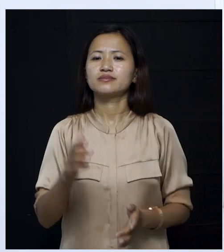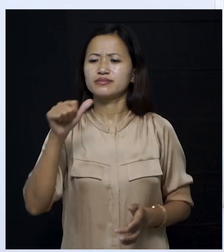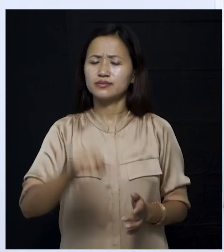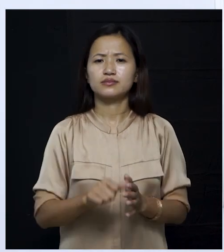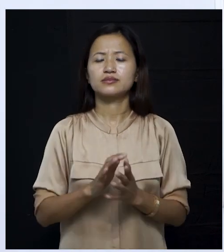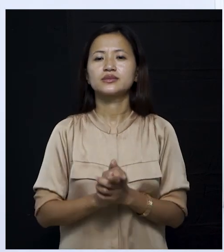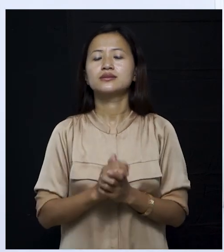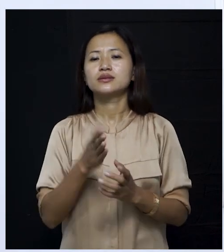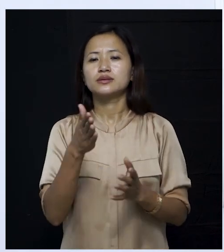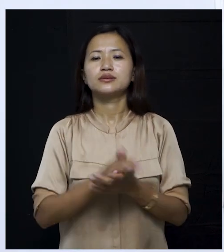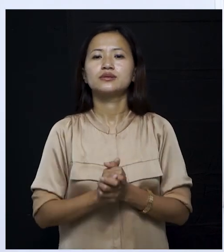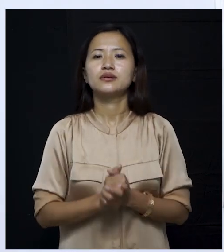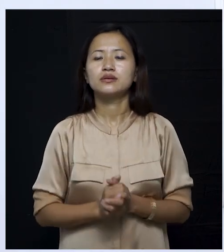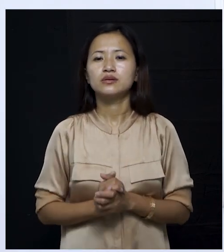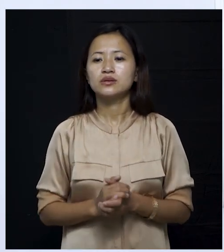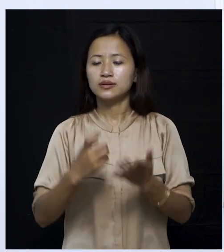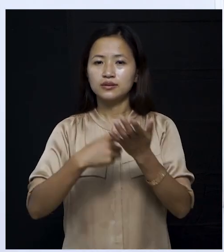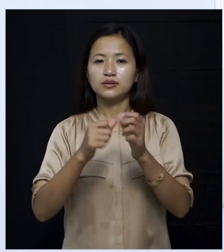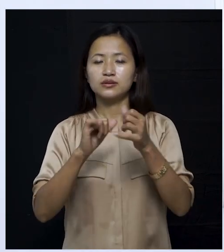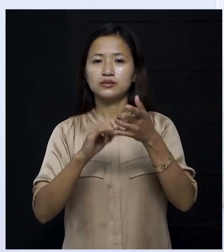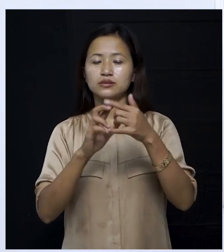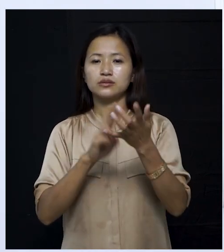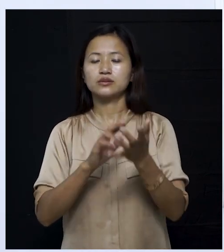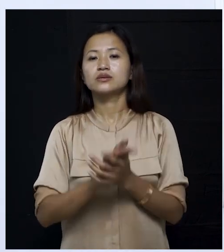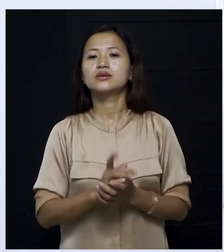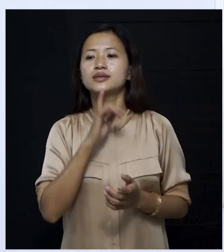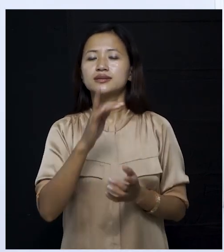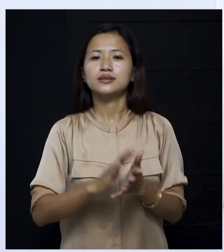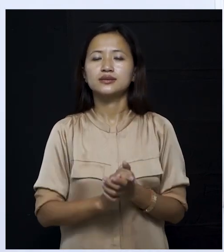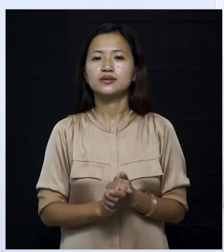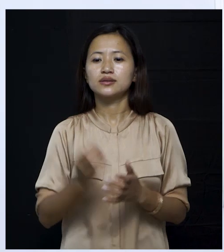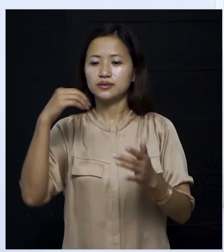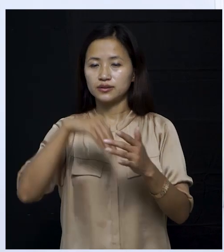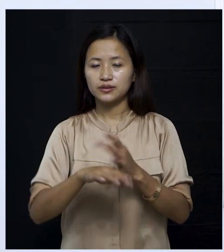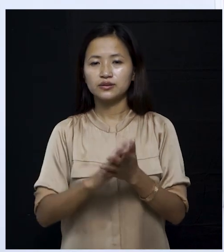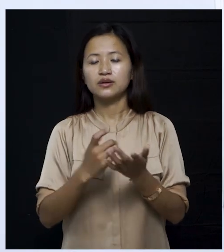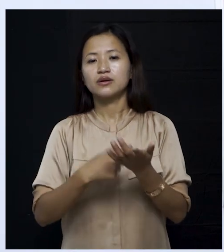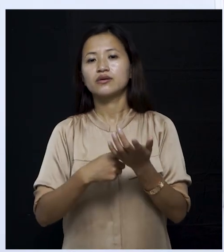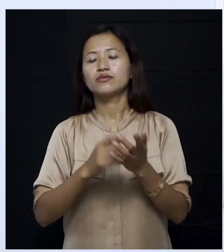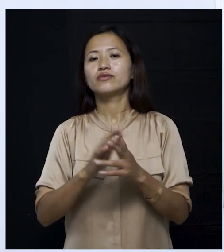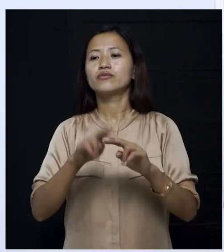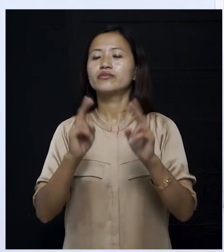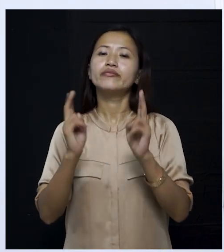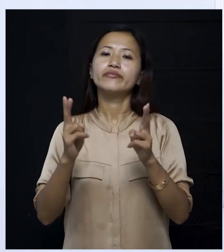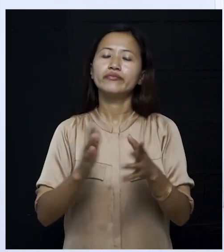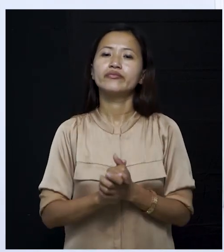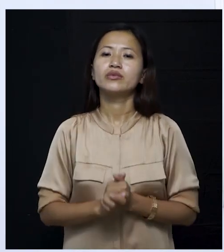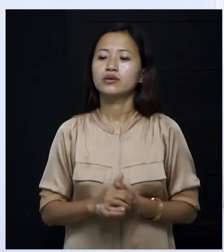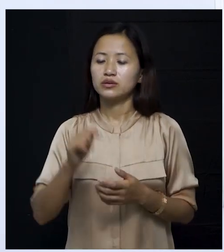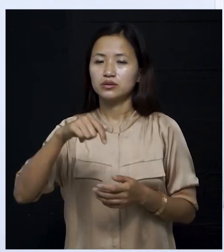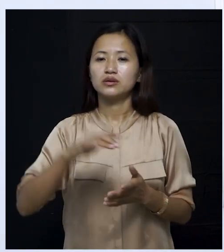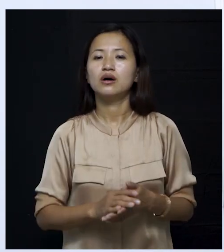and regulation, and that is the reason why it says it is informal. Okay, it is informal, and